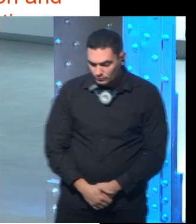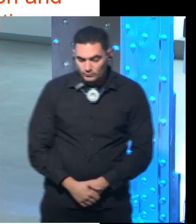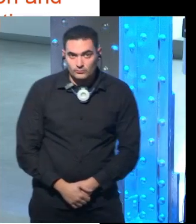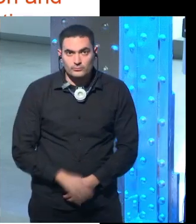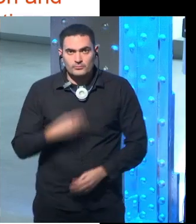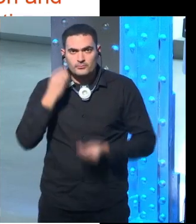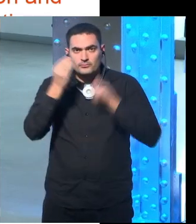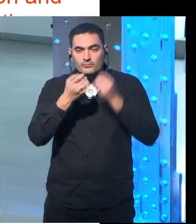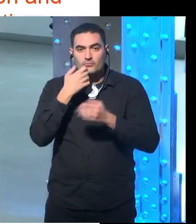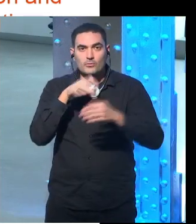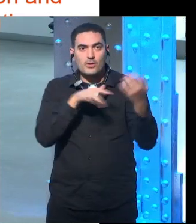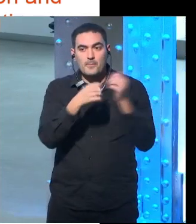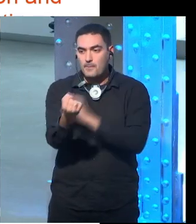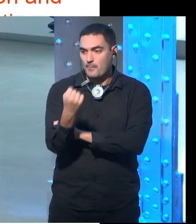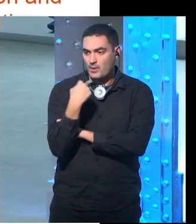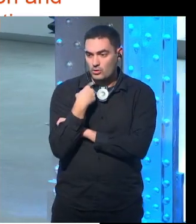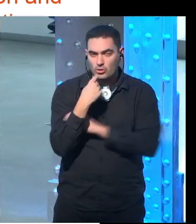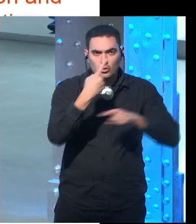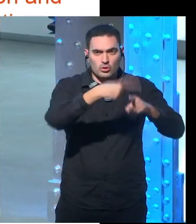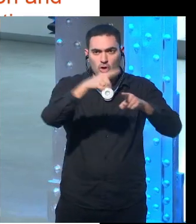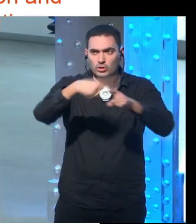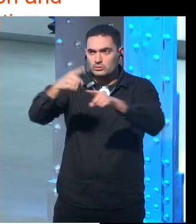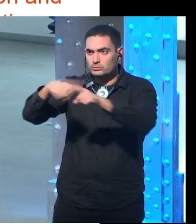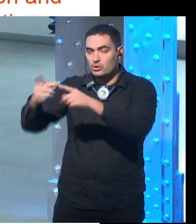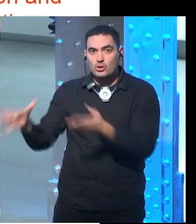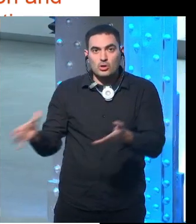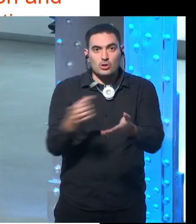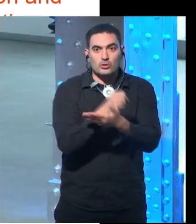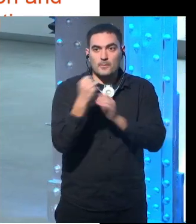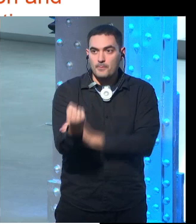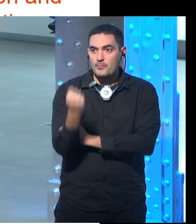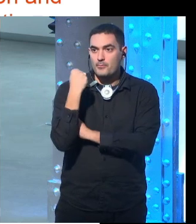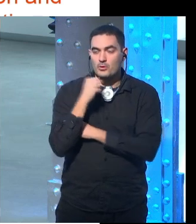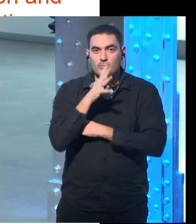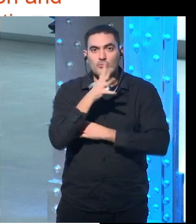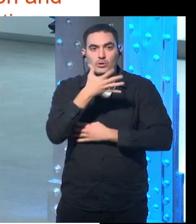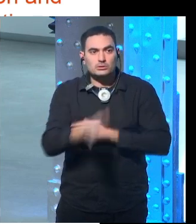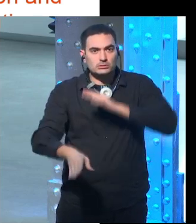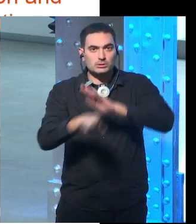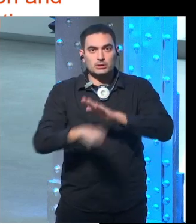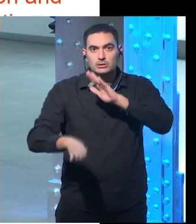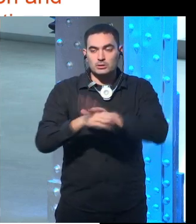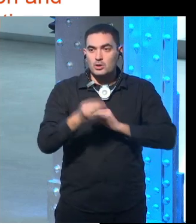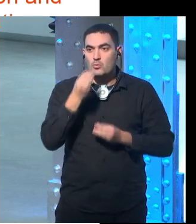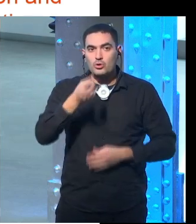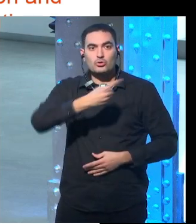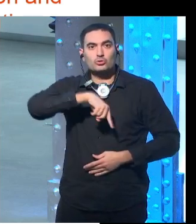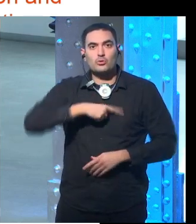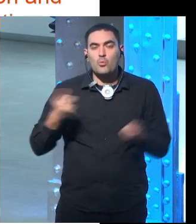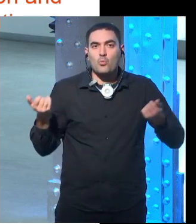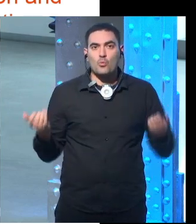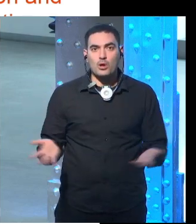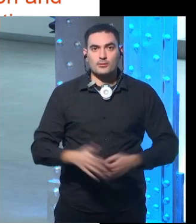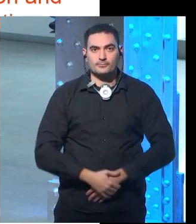these things, what are we actually still good for? In which domains do